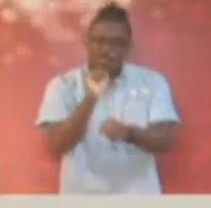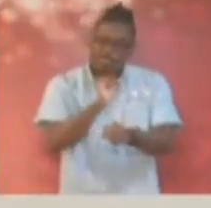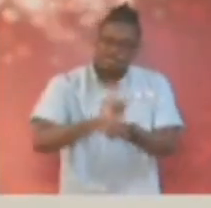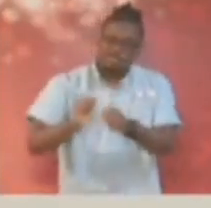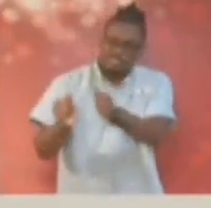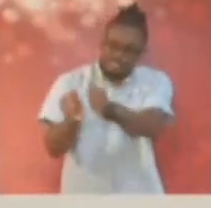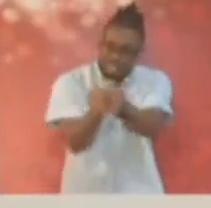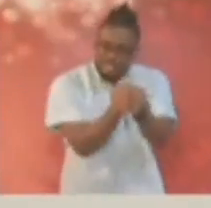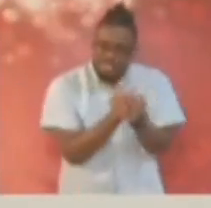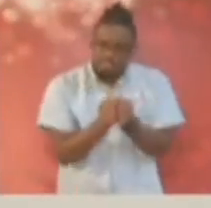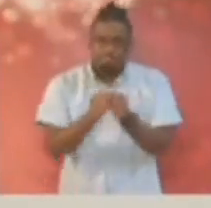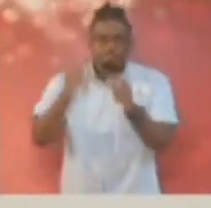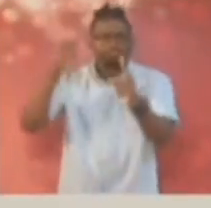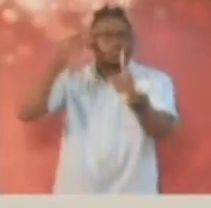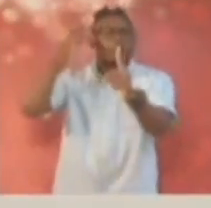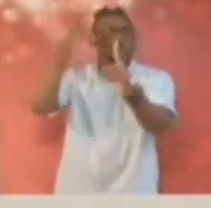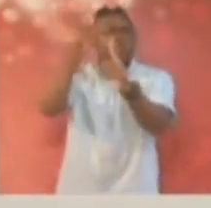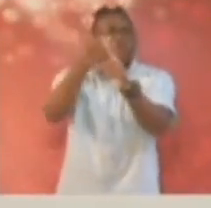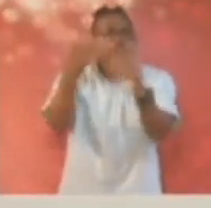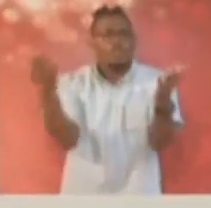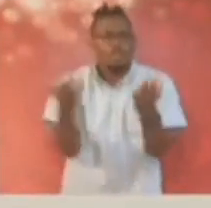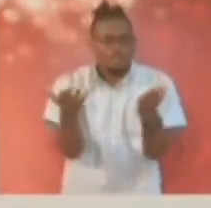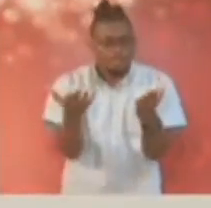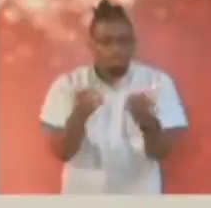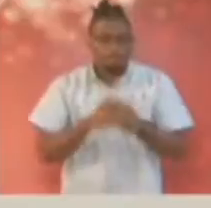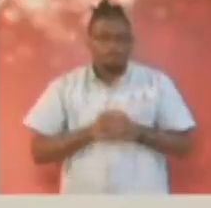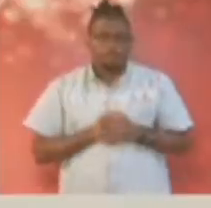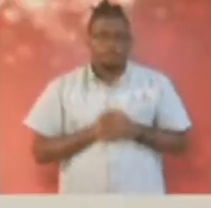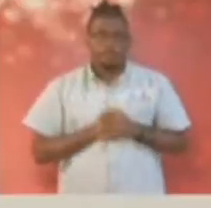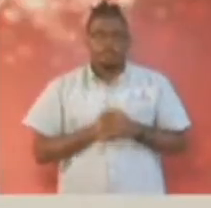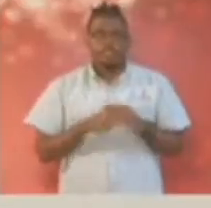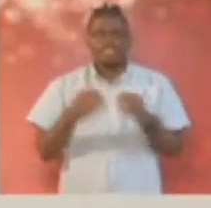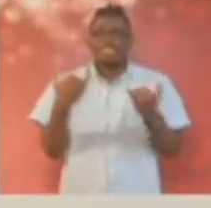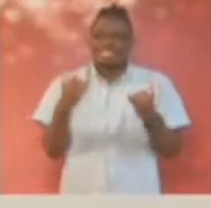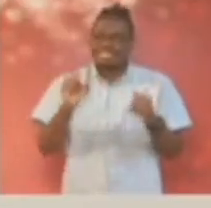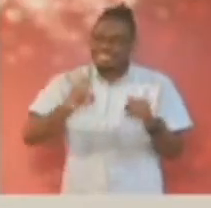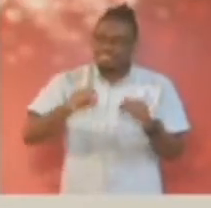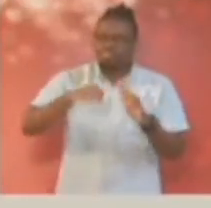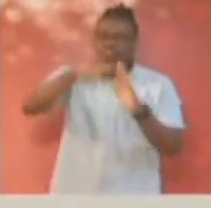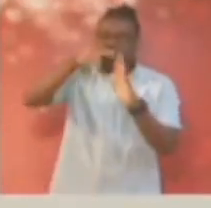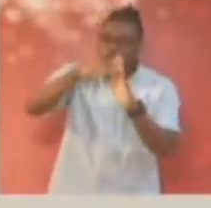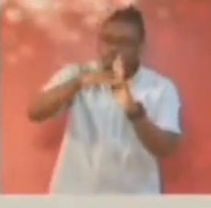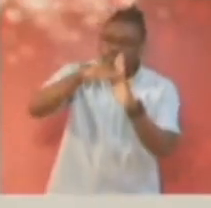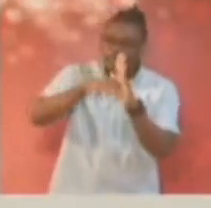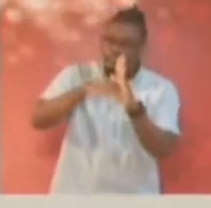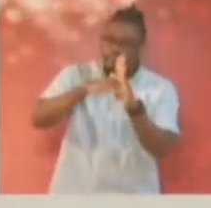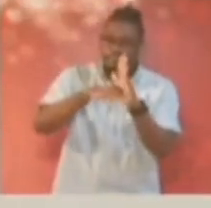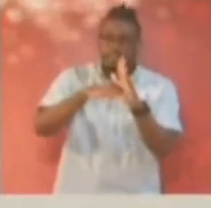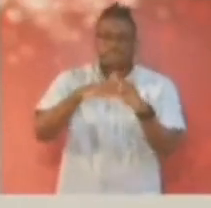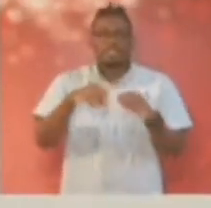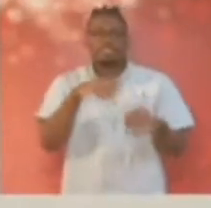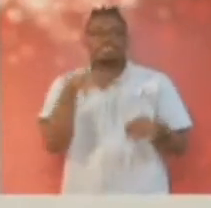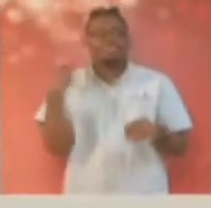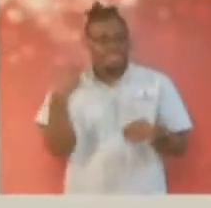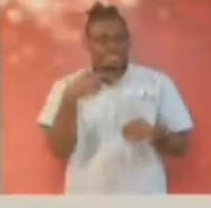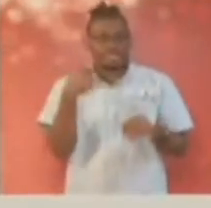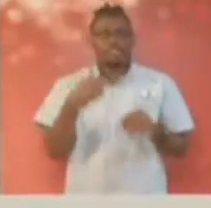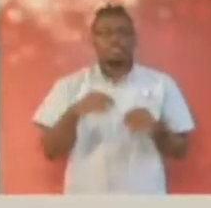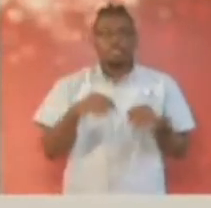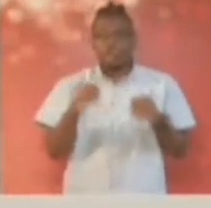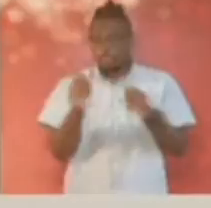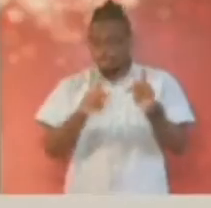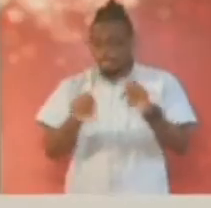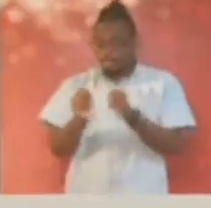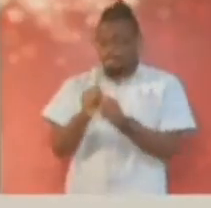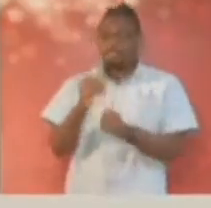one goal. And seeing that diabetes is a precursor to serious